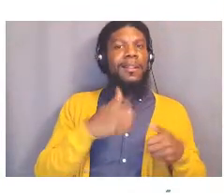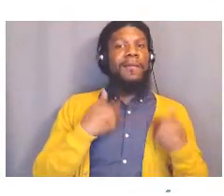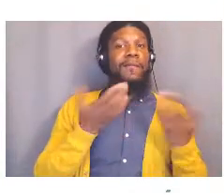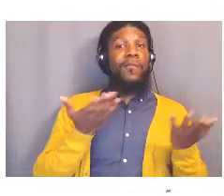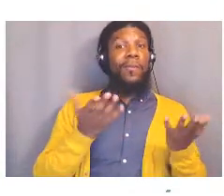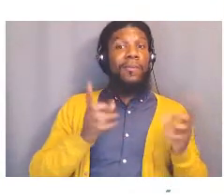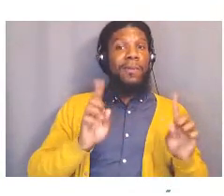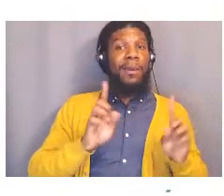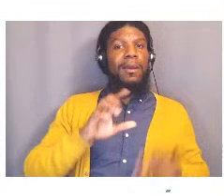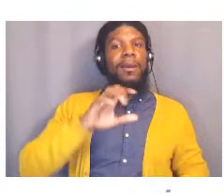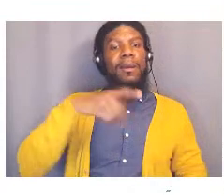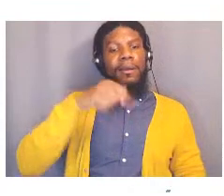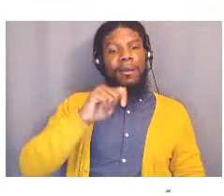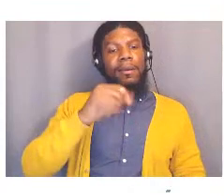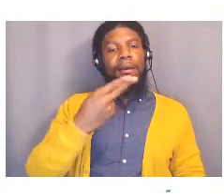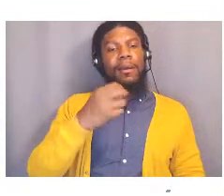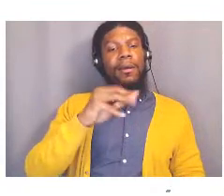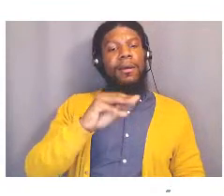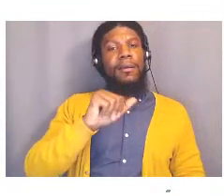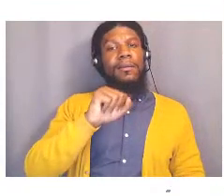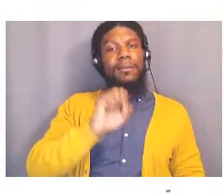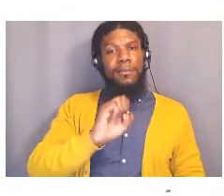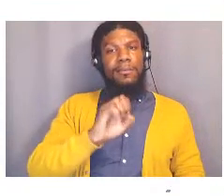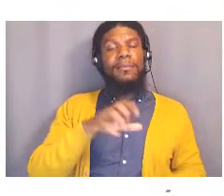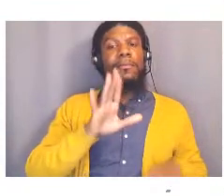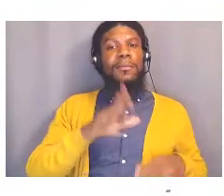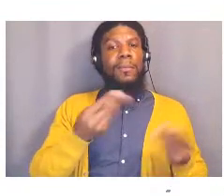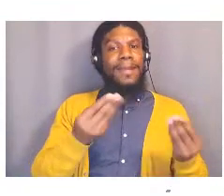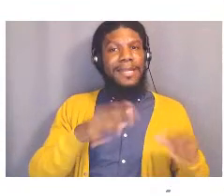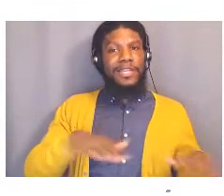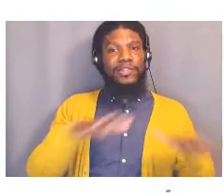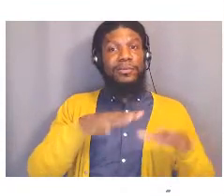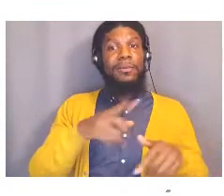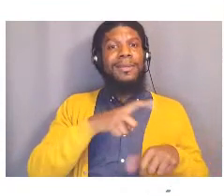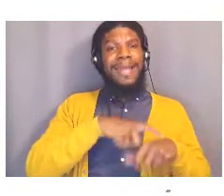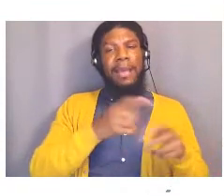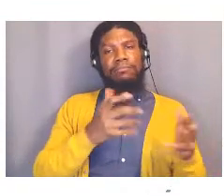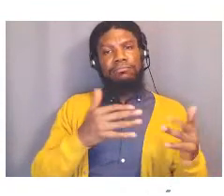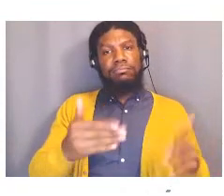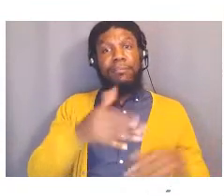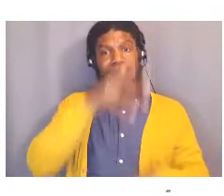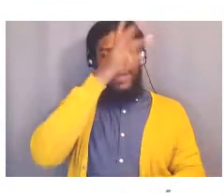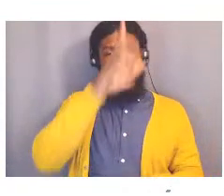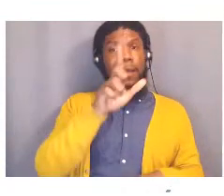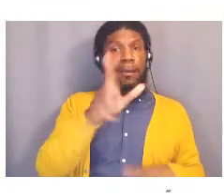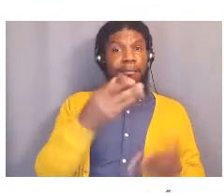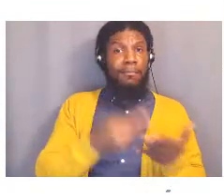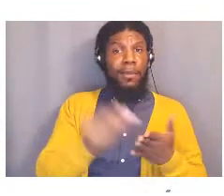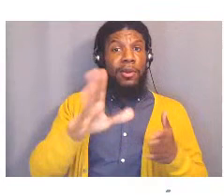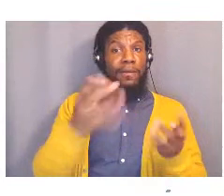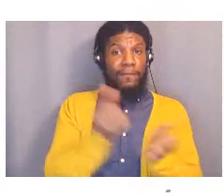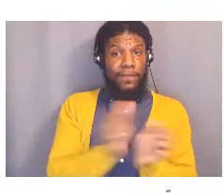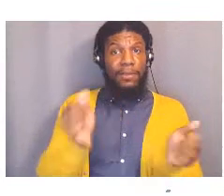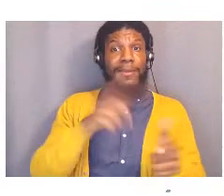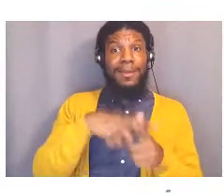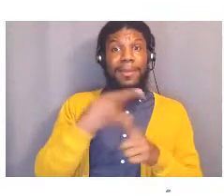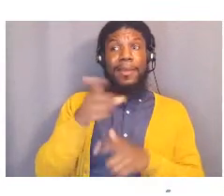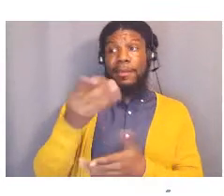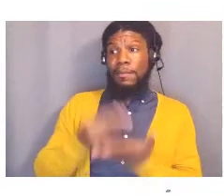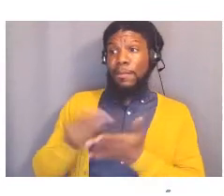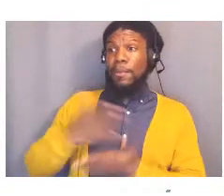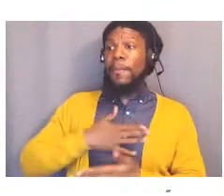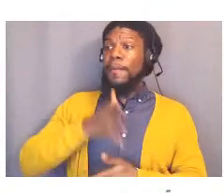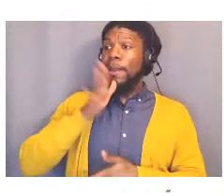Later on, my daddy was able to purchase his freedom. And long time after that, he actually purchased my mama freedom